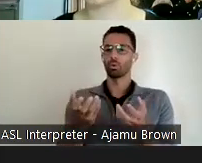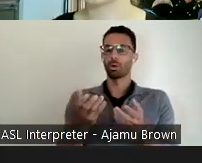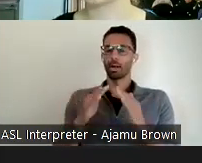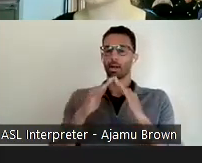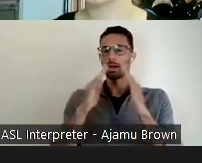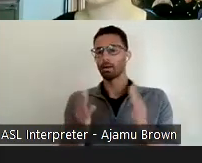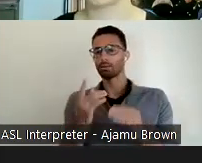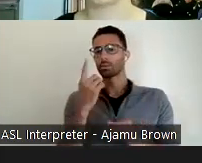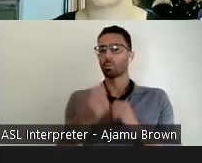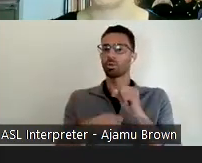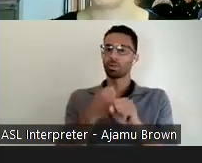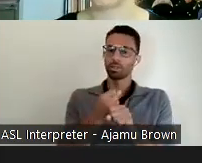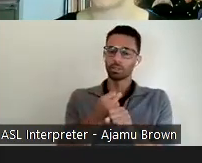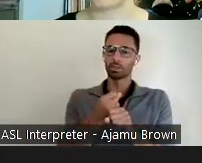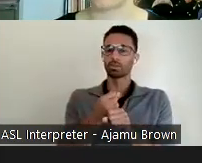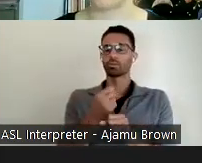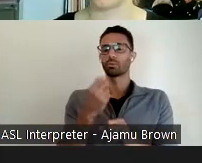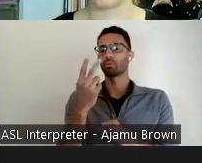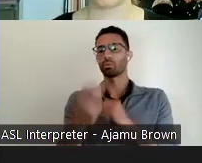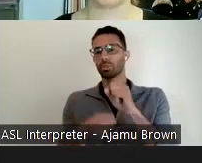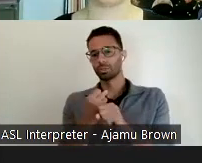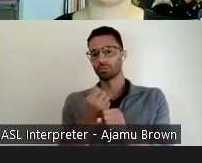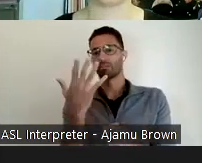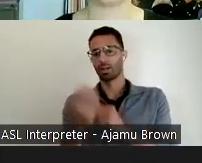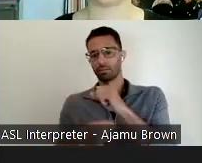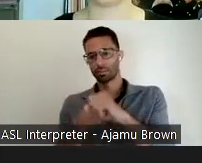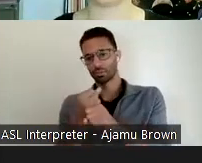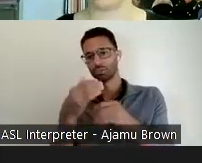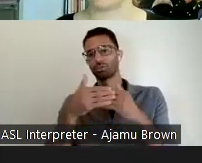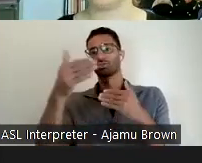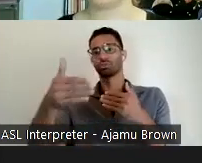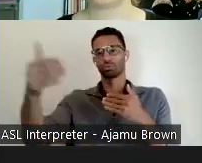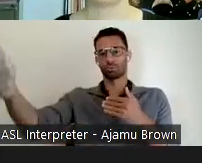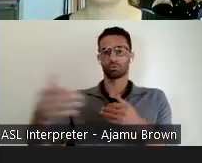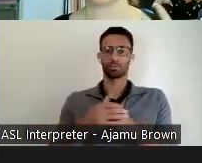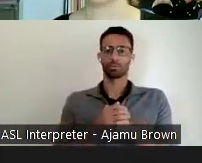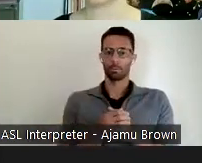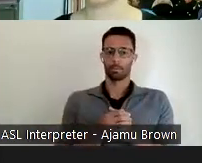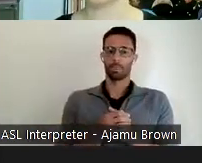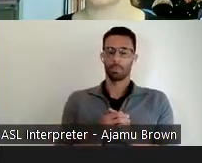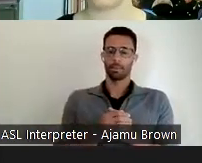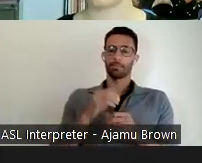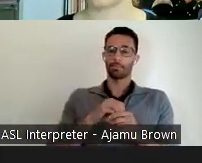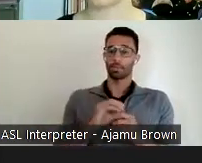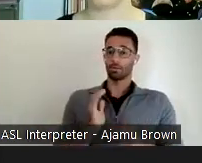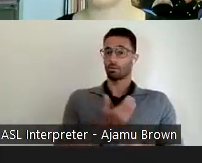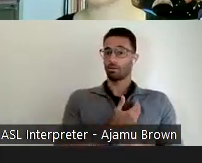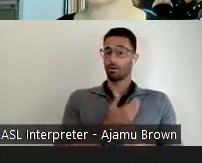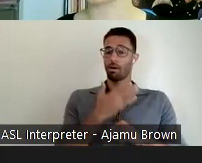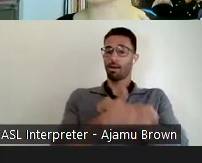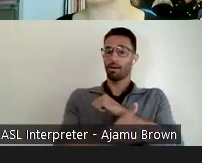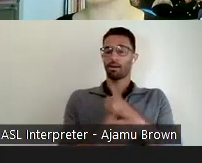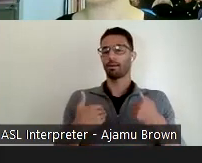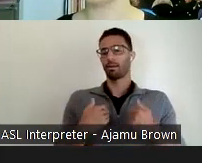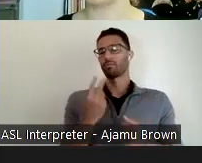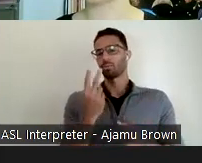from now, 2 years from now, 5 years from now. In our county, there's two main options. Obviously,